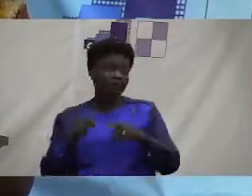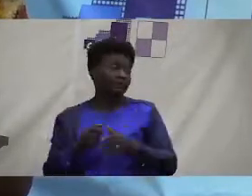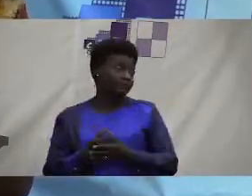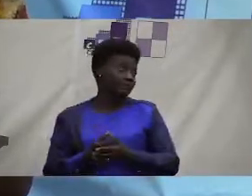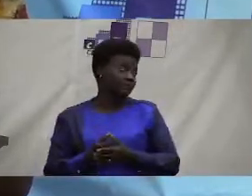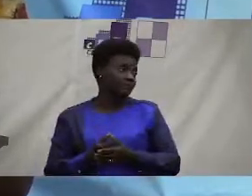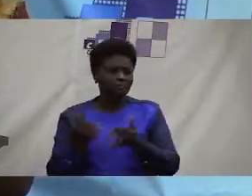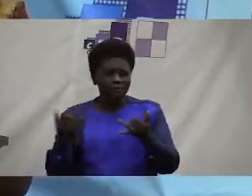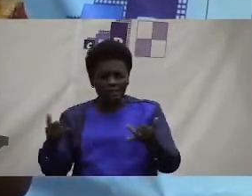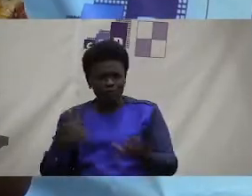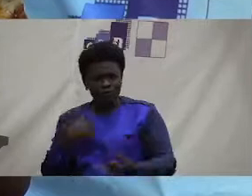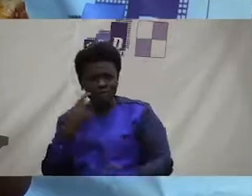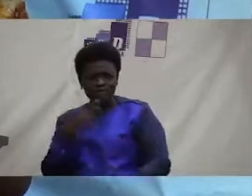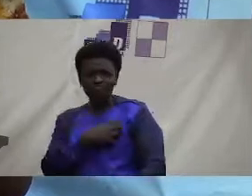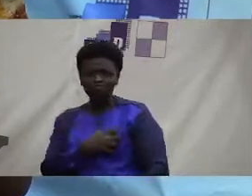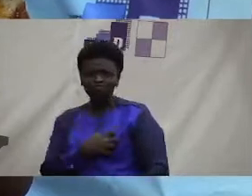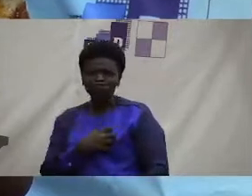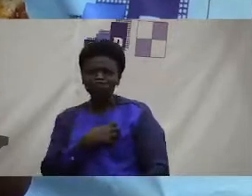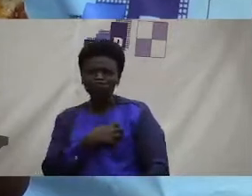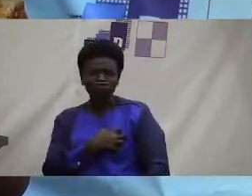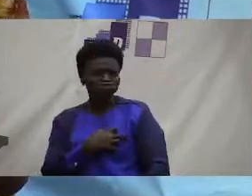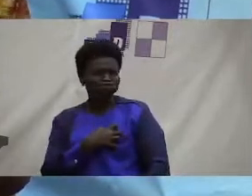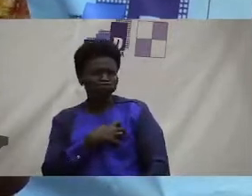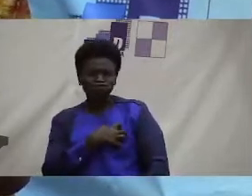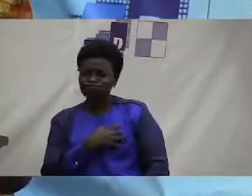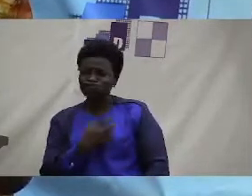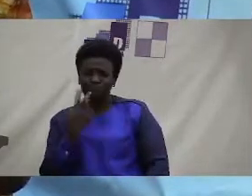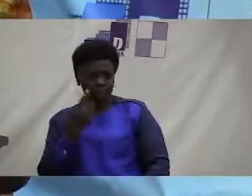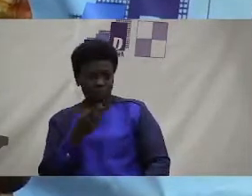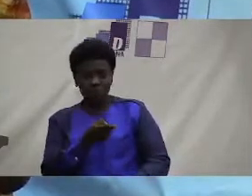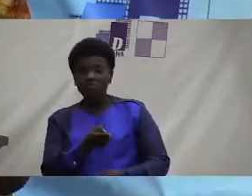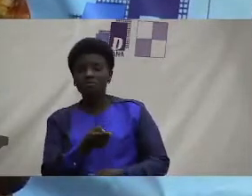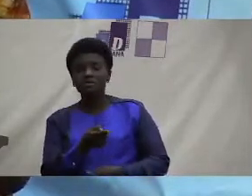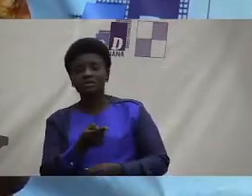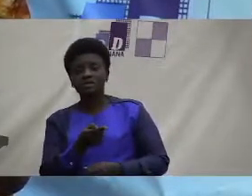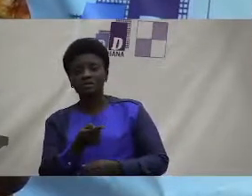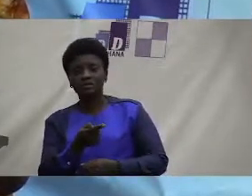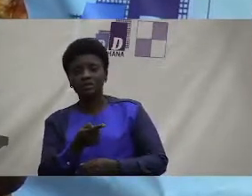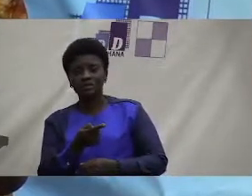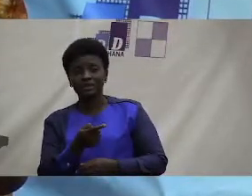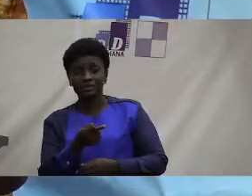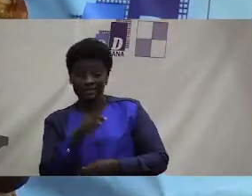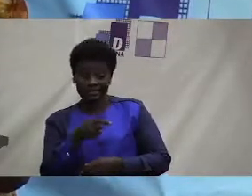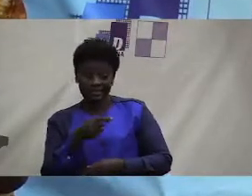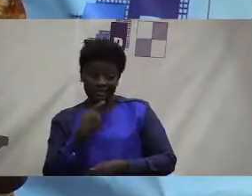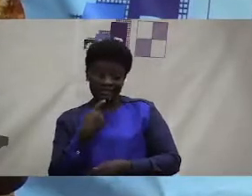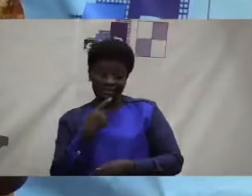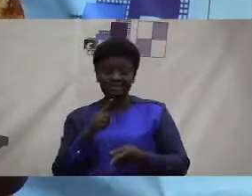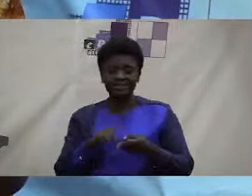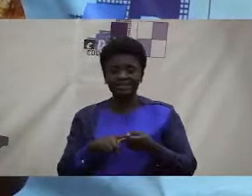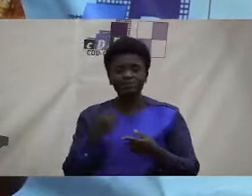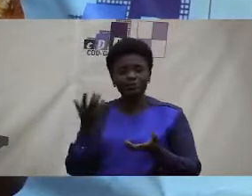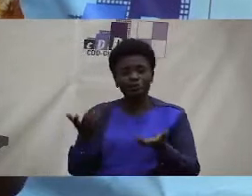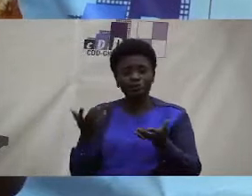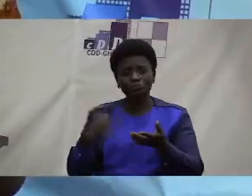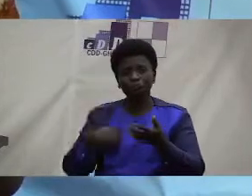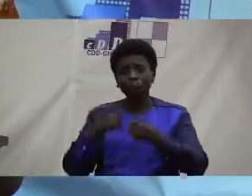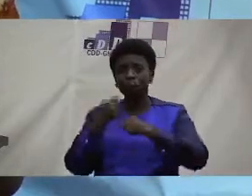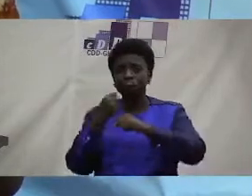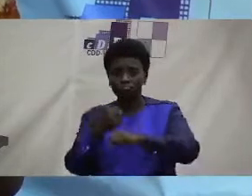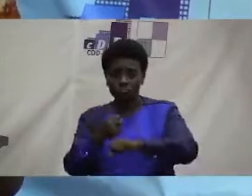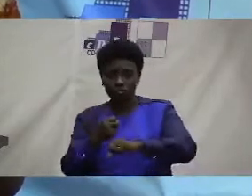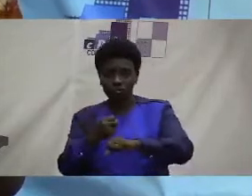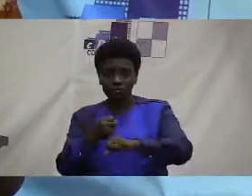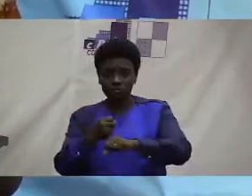of the people were. And I remember writing that this even saying they wanted to protect a